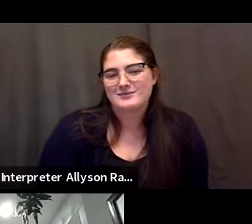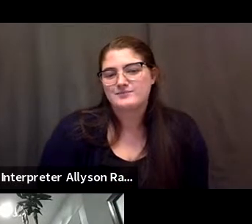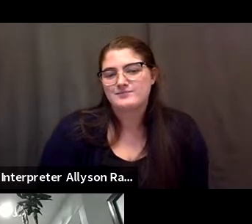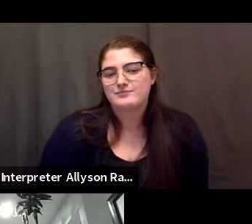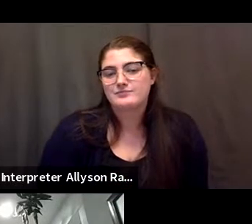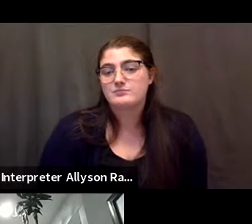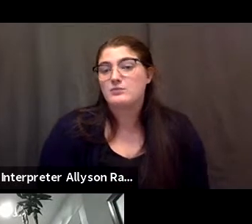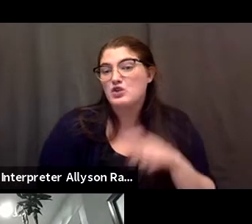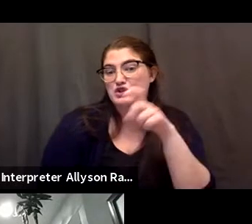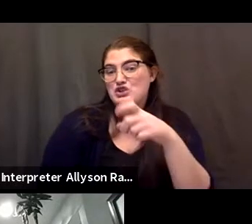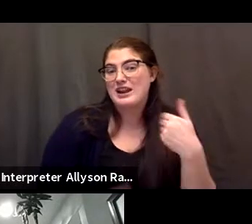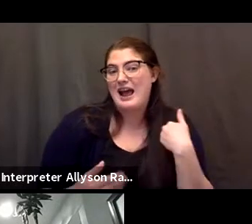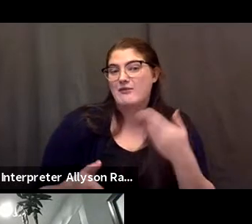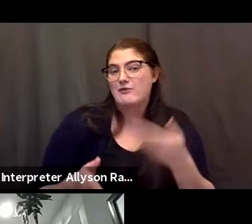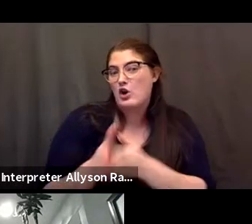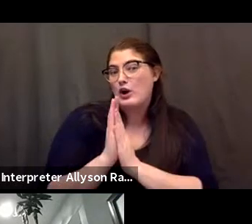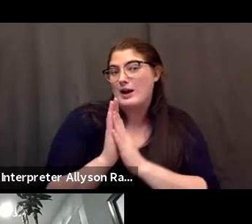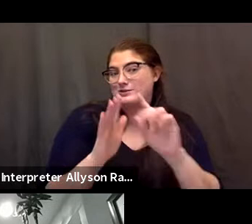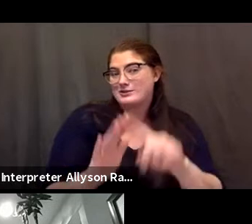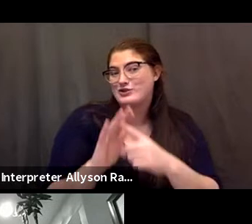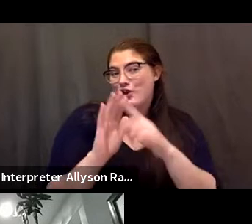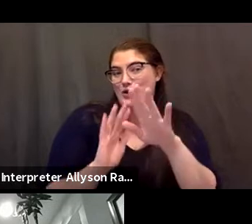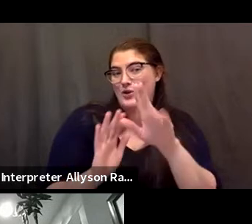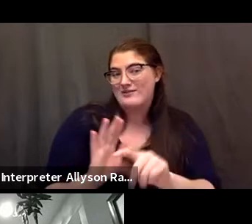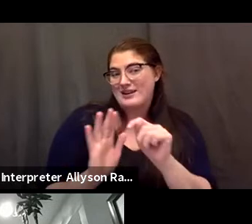Okay, you should have a request to restart video.